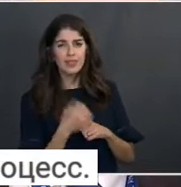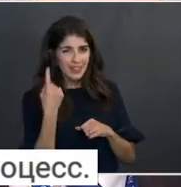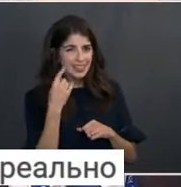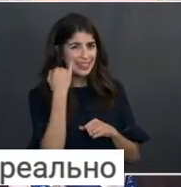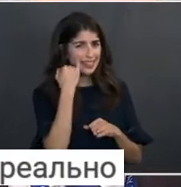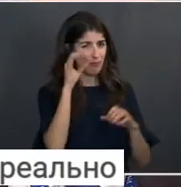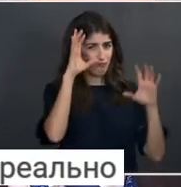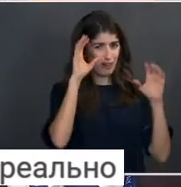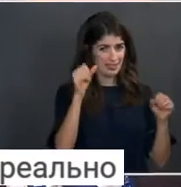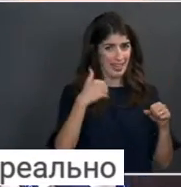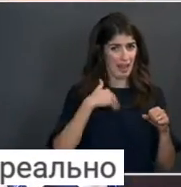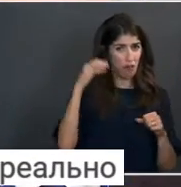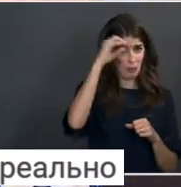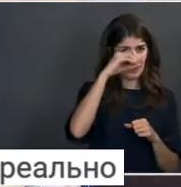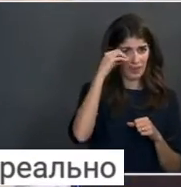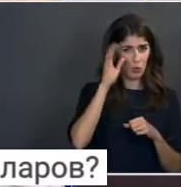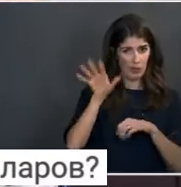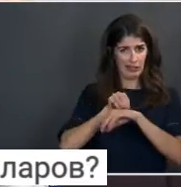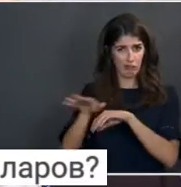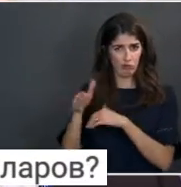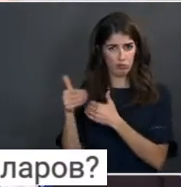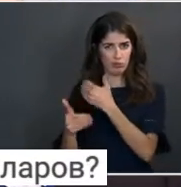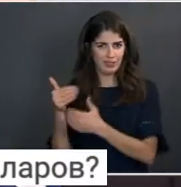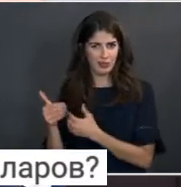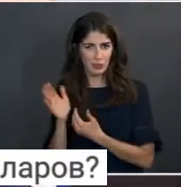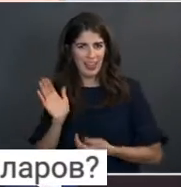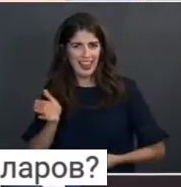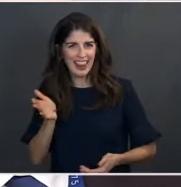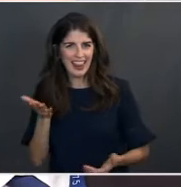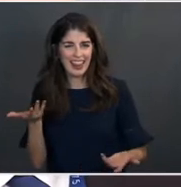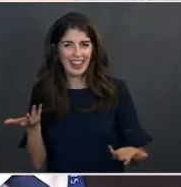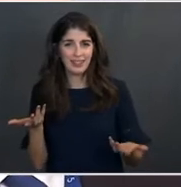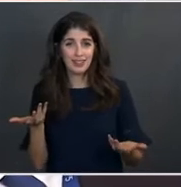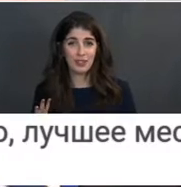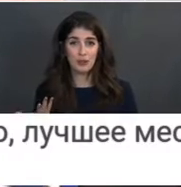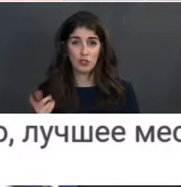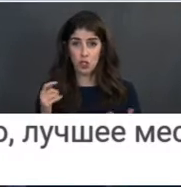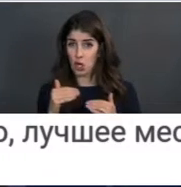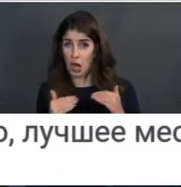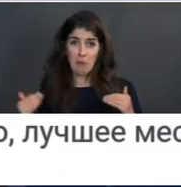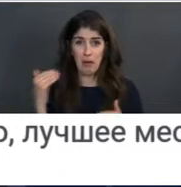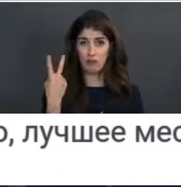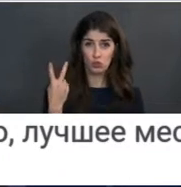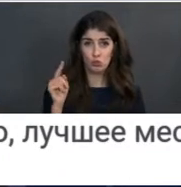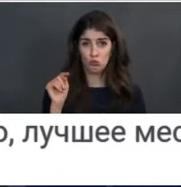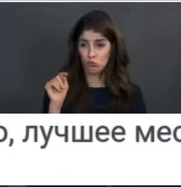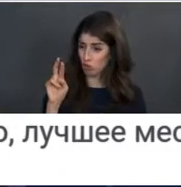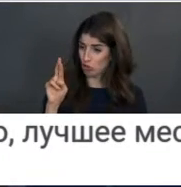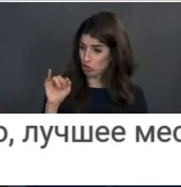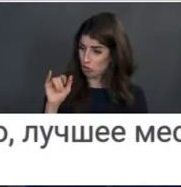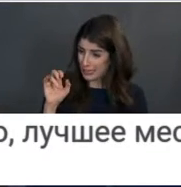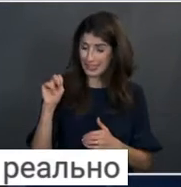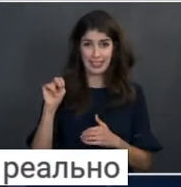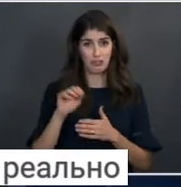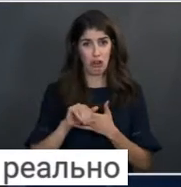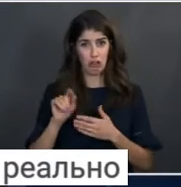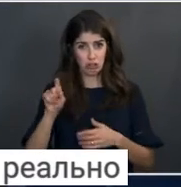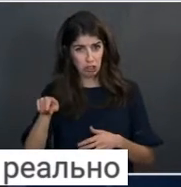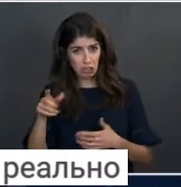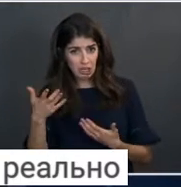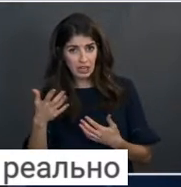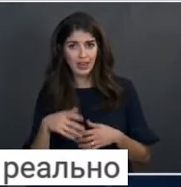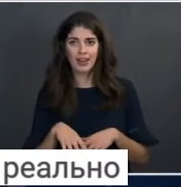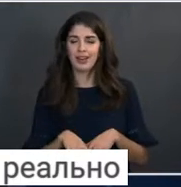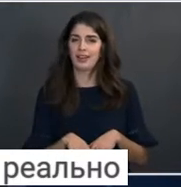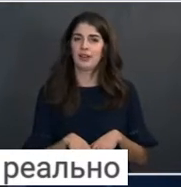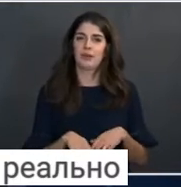process. So would he think it's realistic to go above $2 trillion? Well, again, I think the best place to look for what's